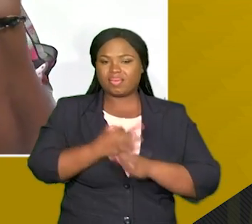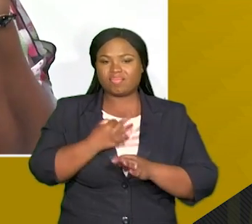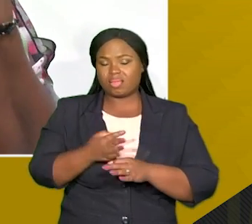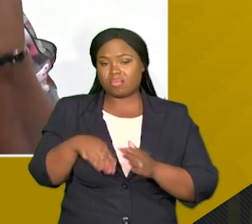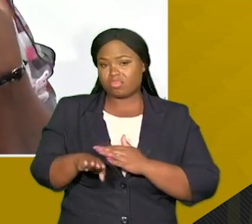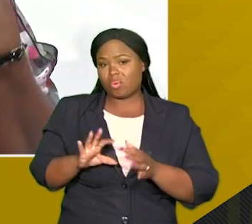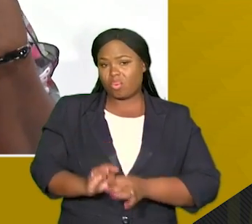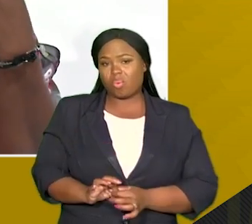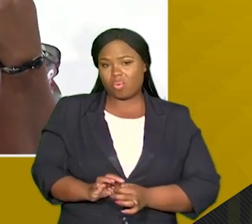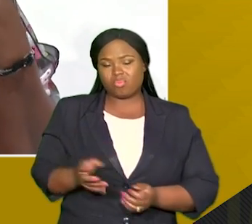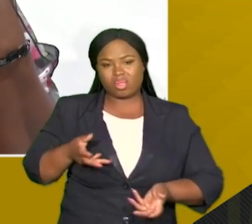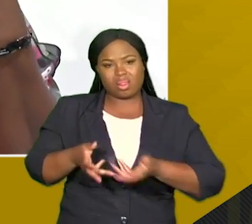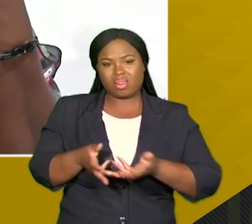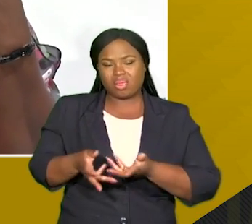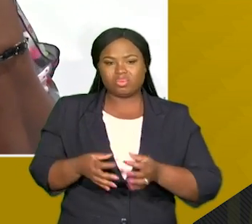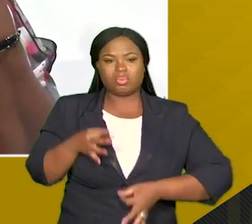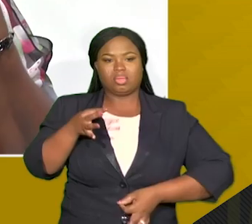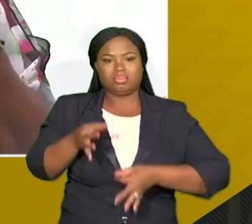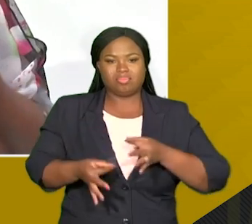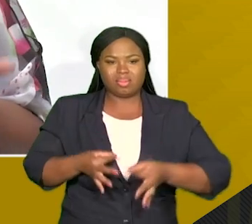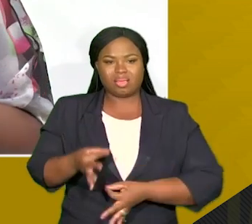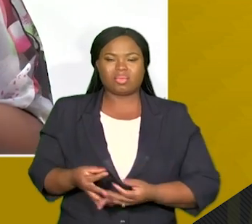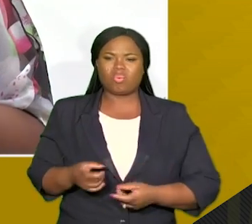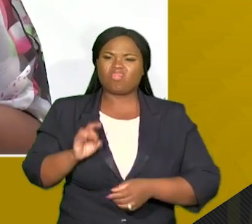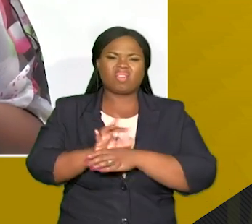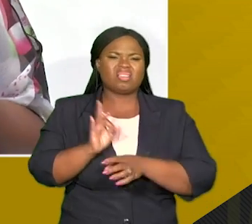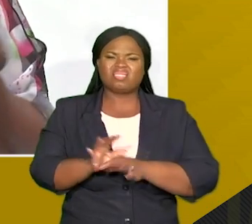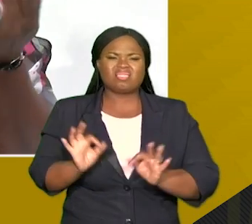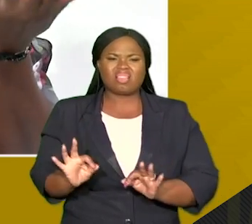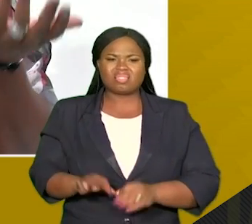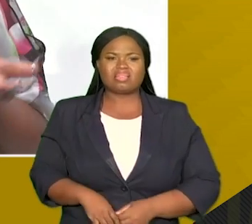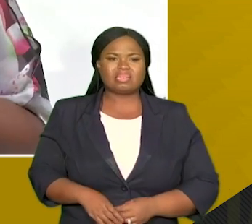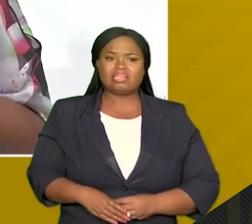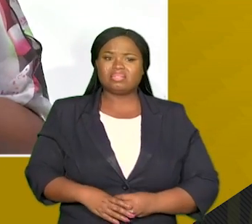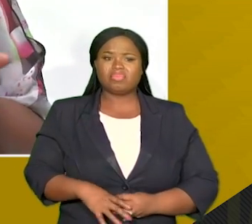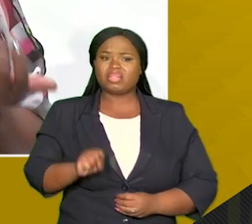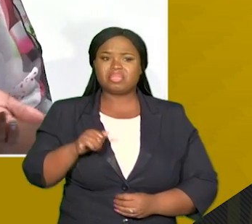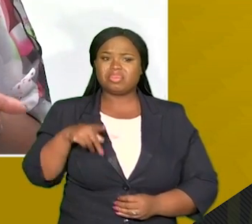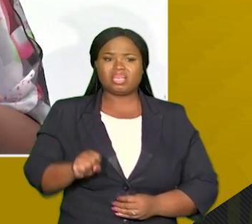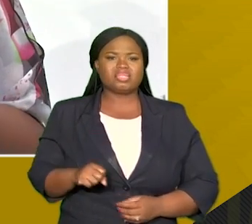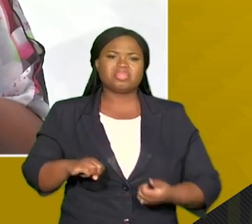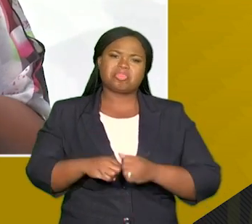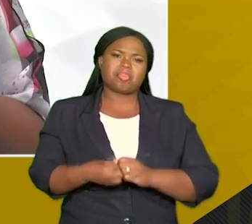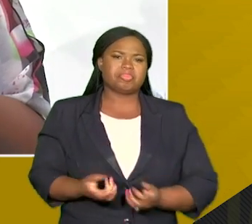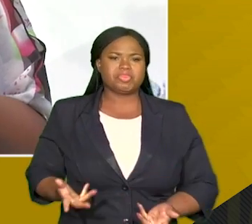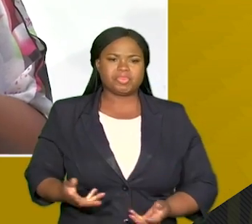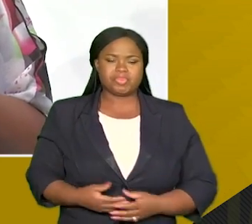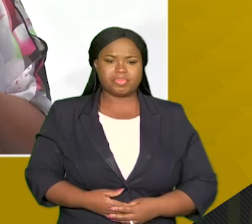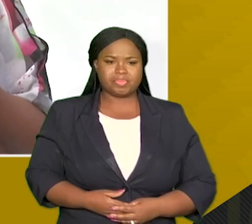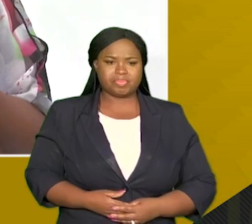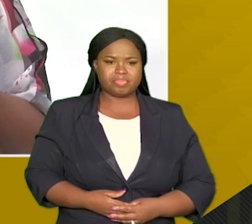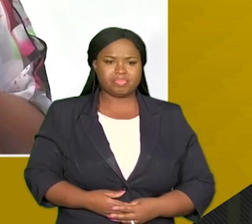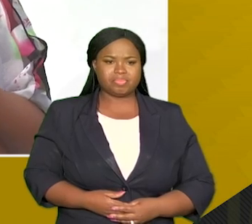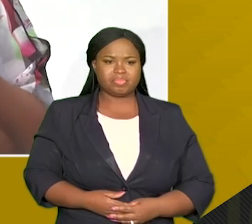maybe akhulume nabo abatshele or get counseling, even to get counseling from SAPS, it's a problem.